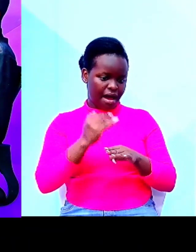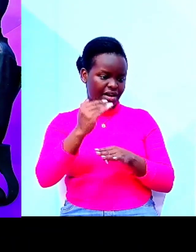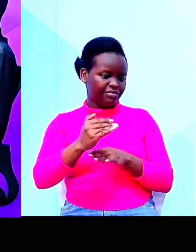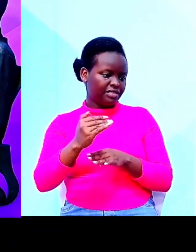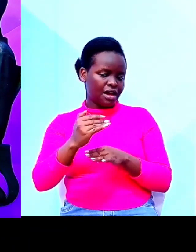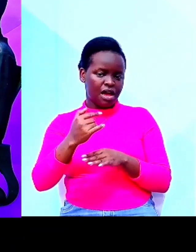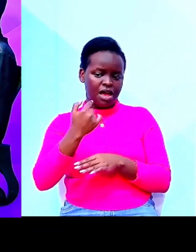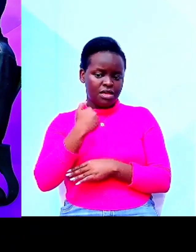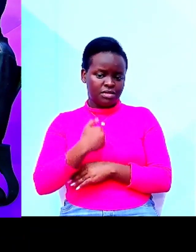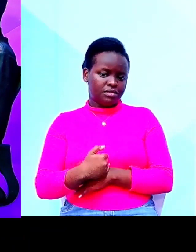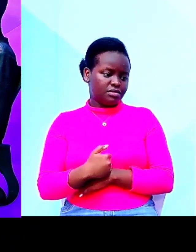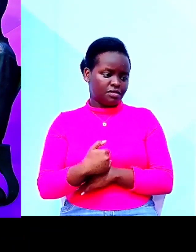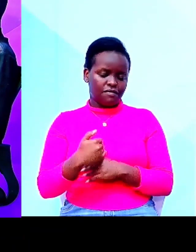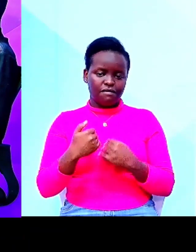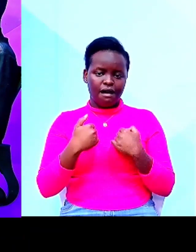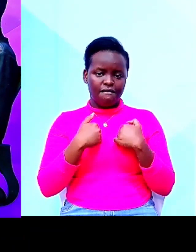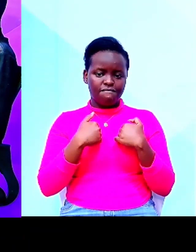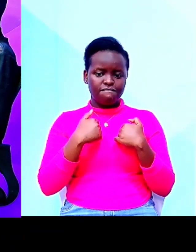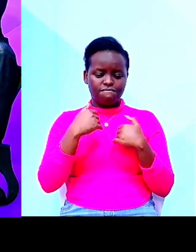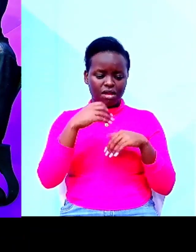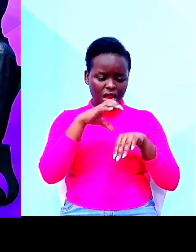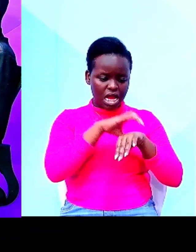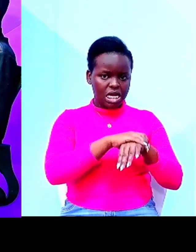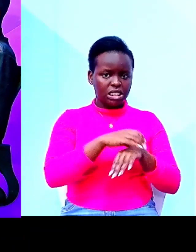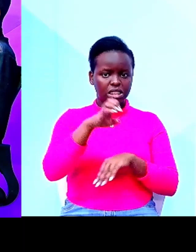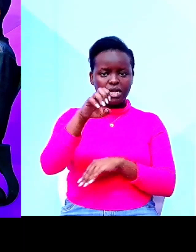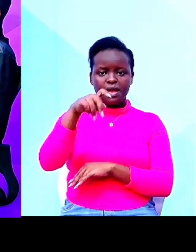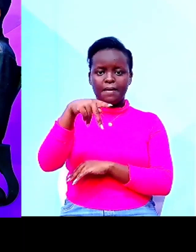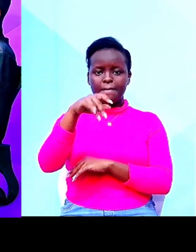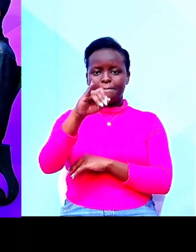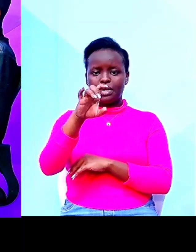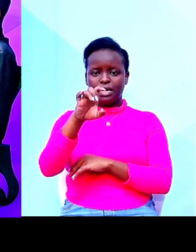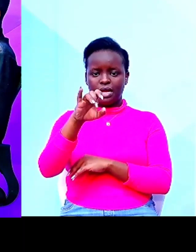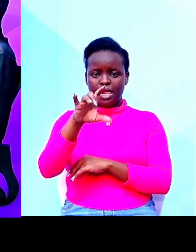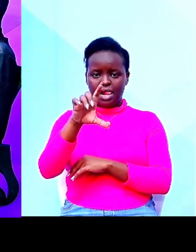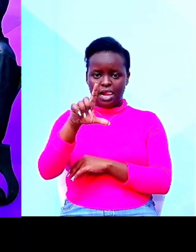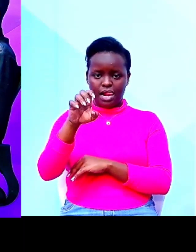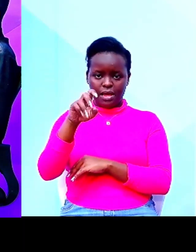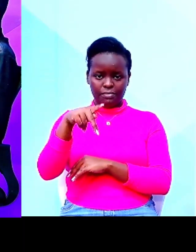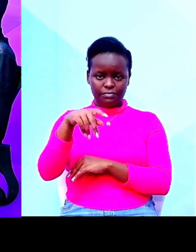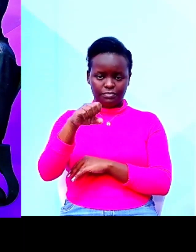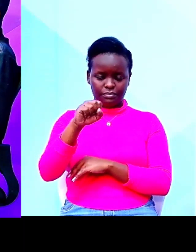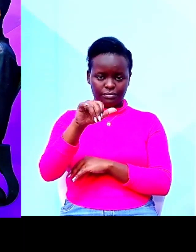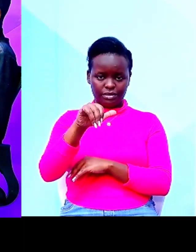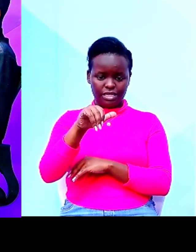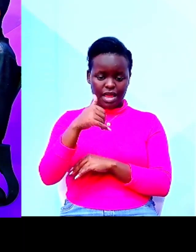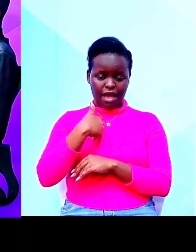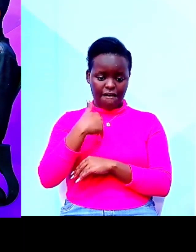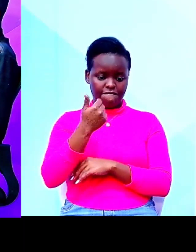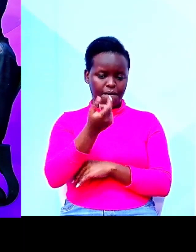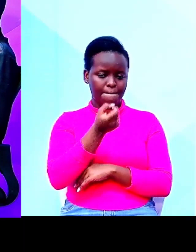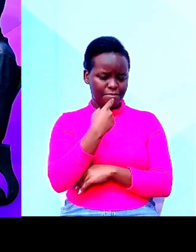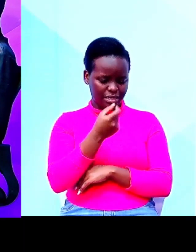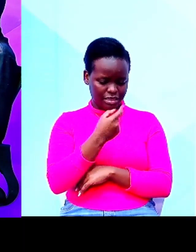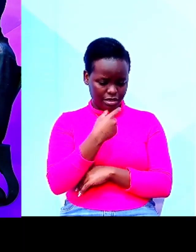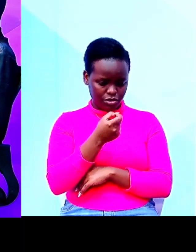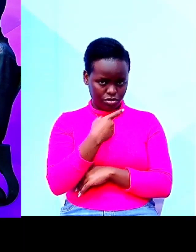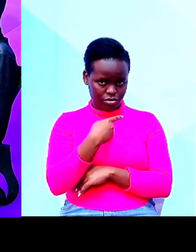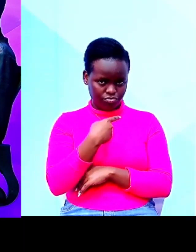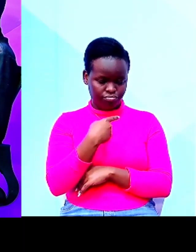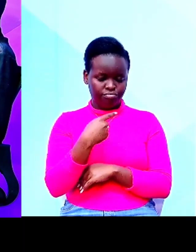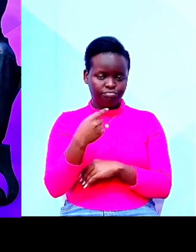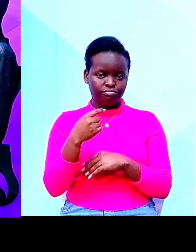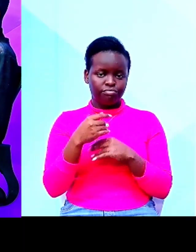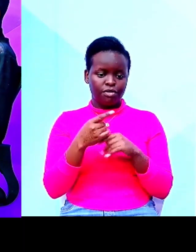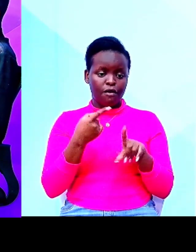after I was diagnosed with epilepsy, I was put on medication, and